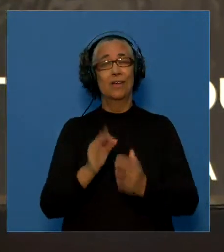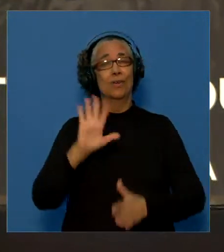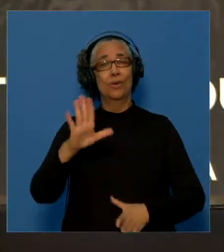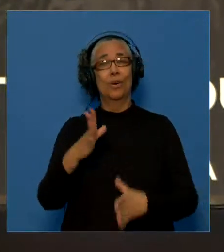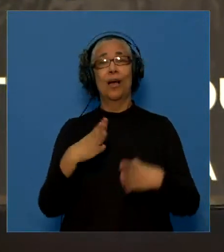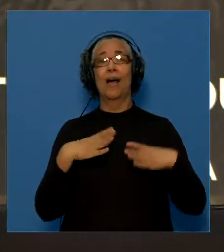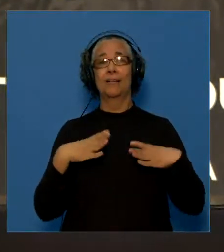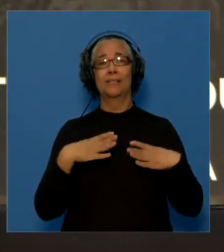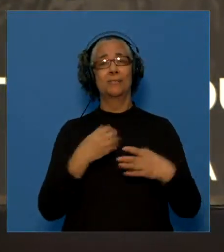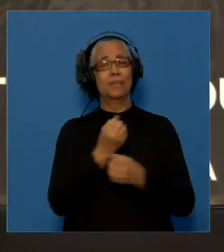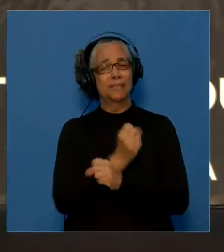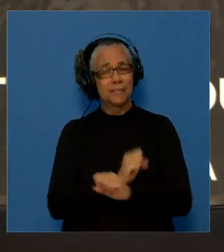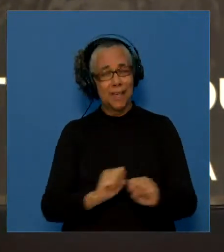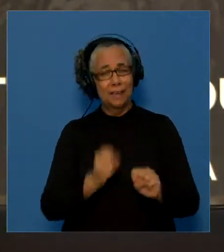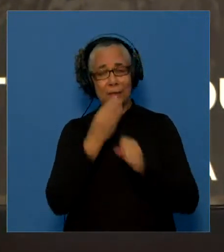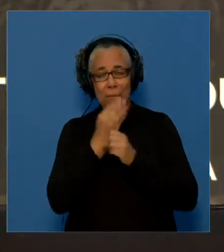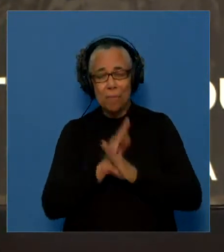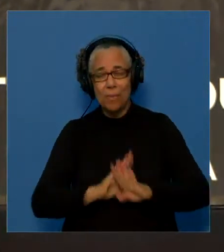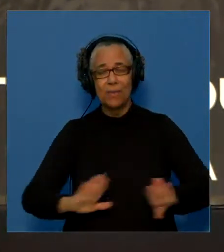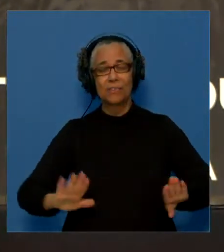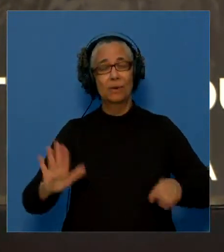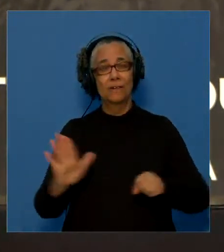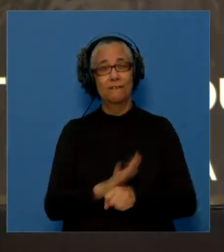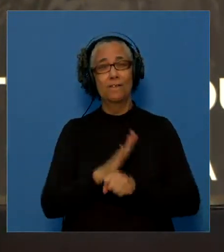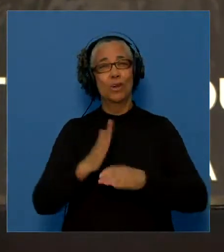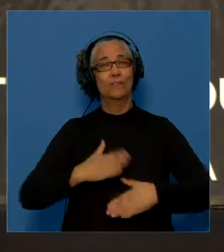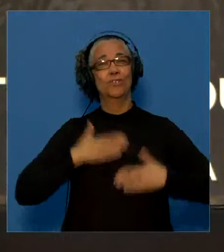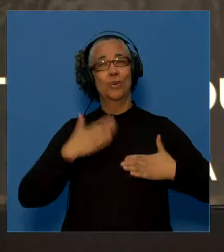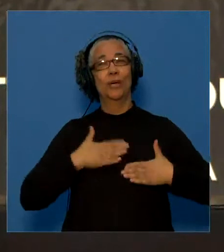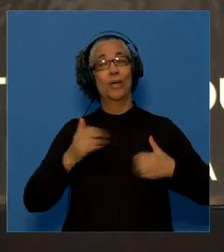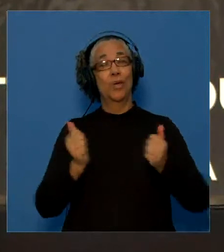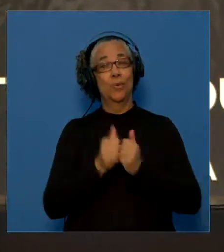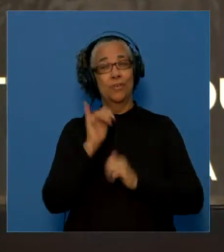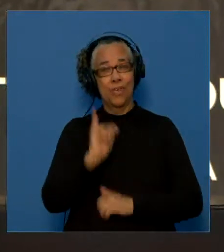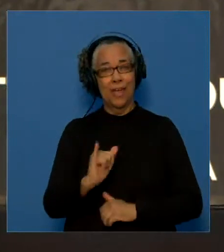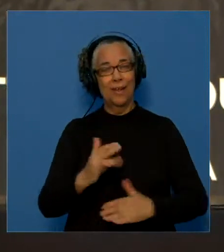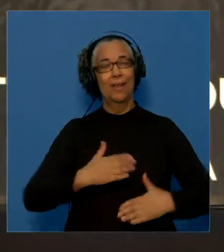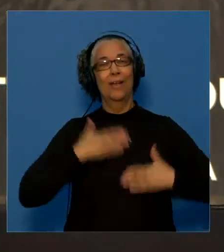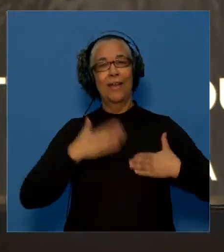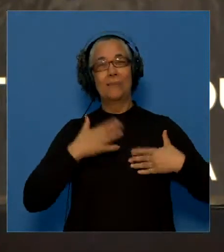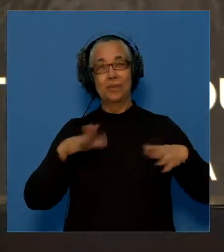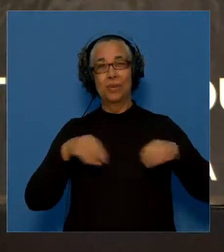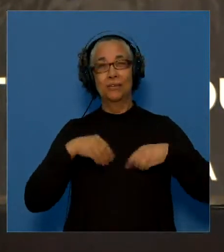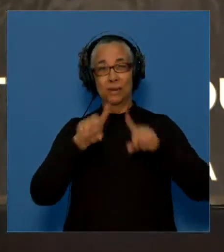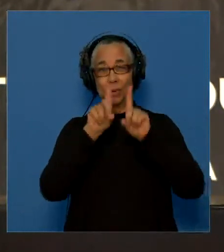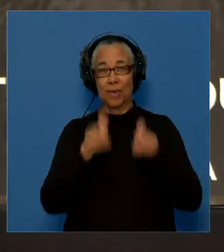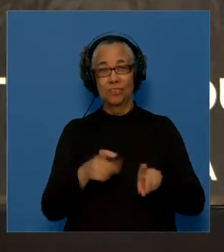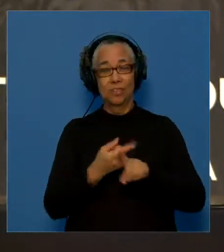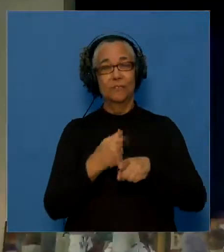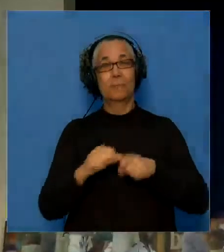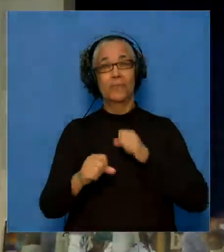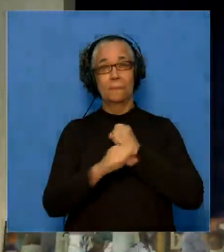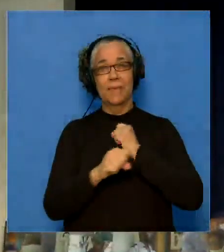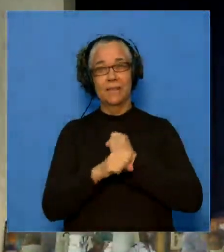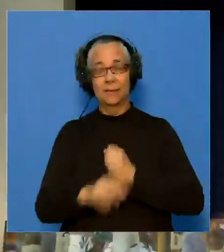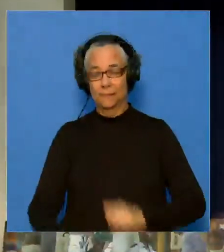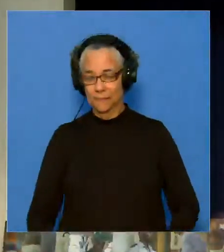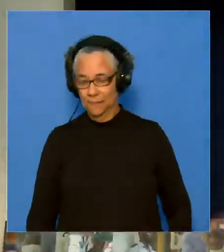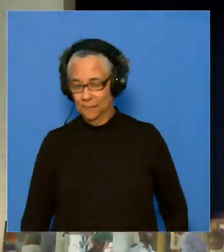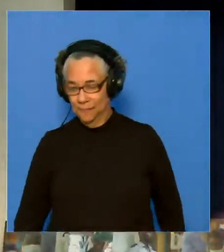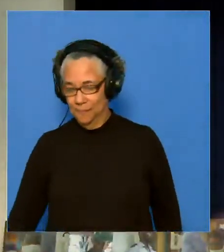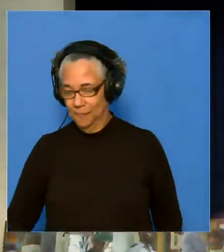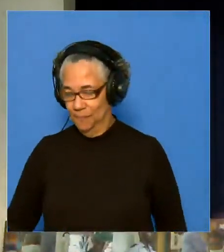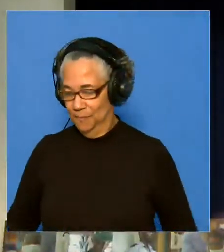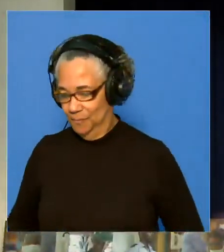safe and peaceful and filled with joy. And with that, I'm happy to take questions from members of the media.